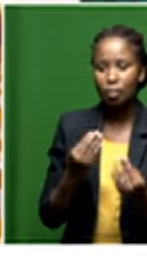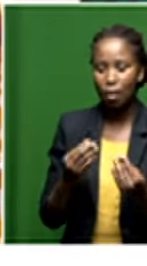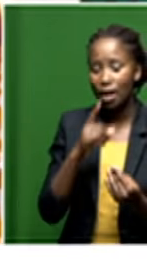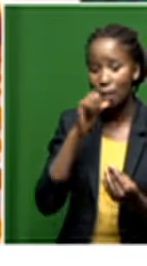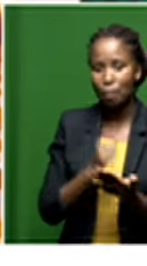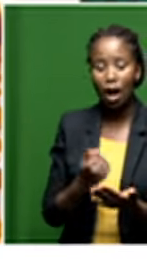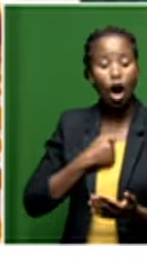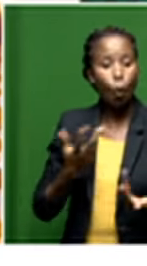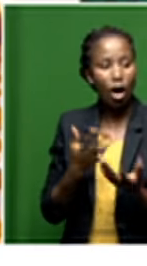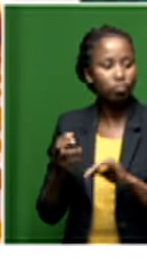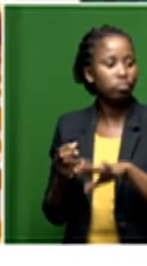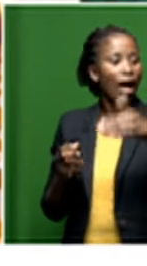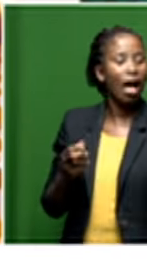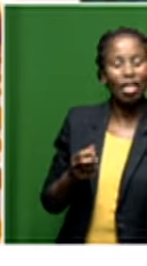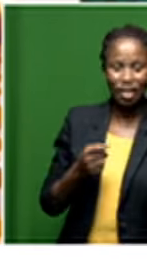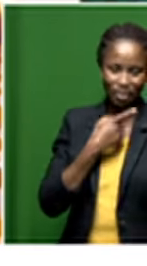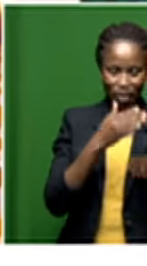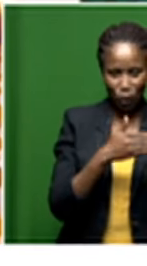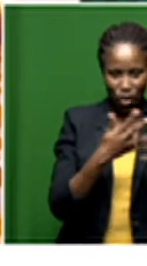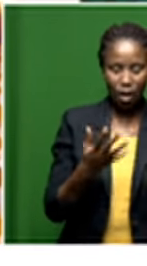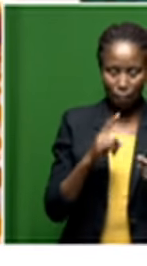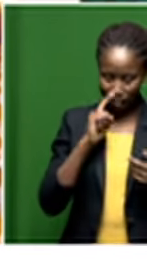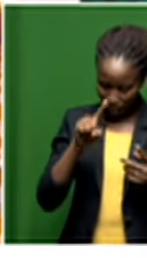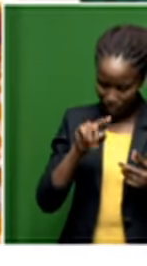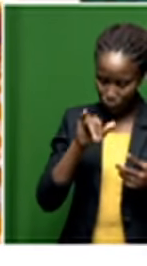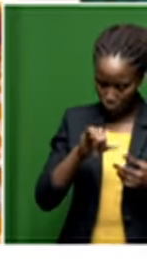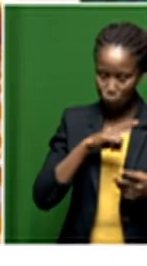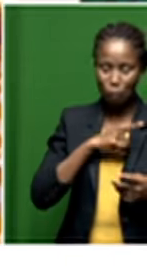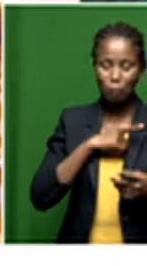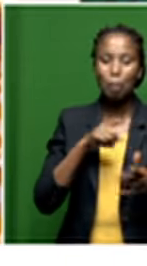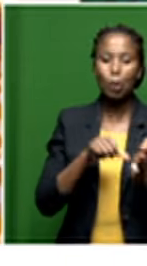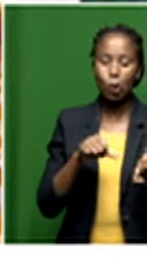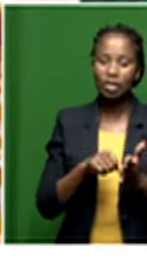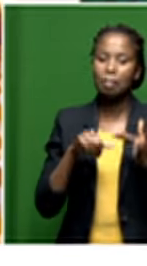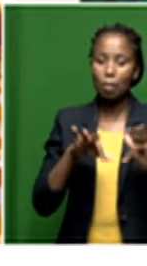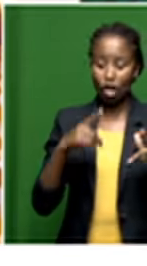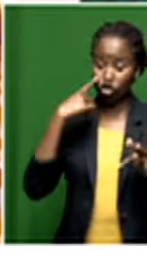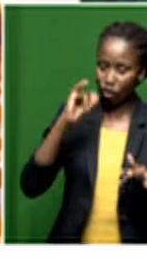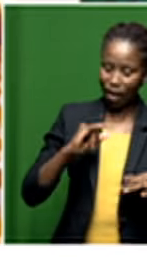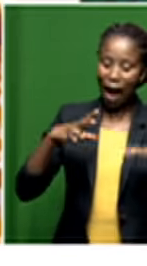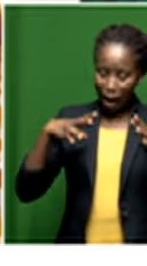very important, and the responsibility of South Africans to check out their registration status.